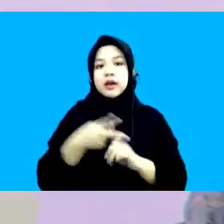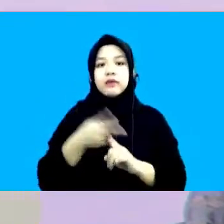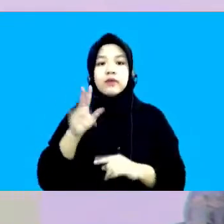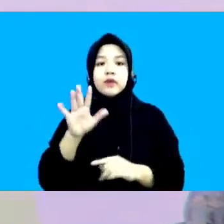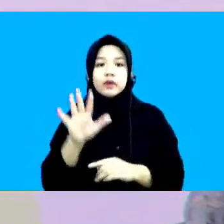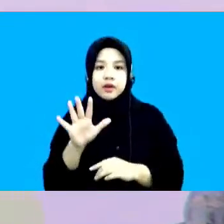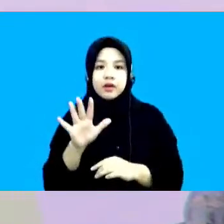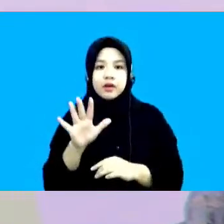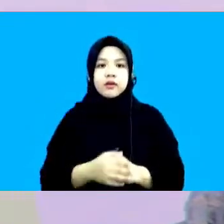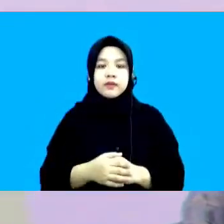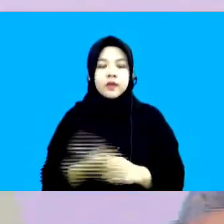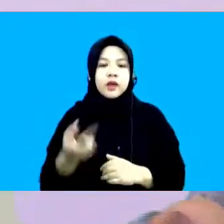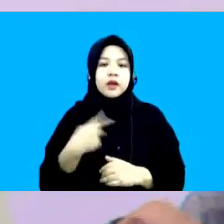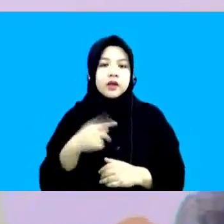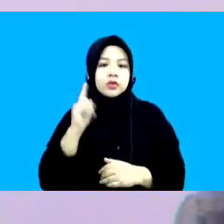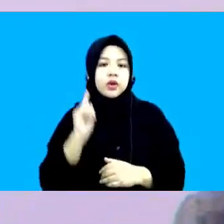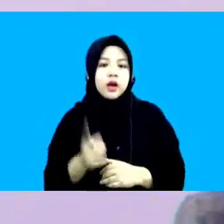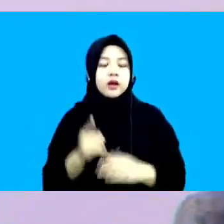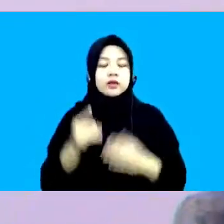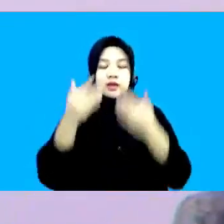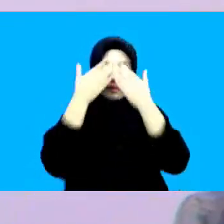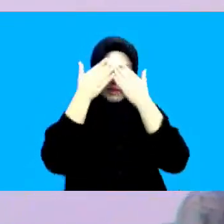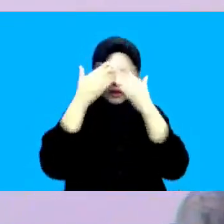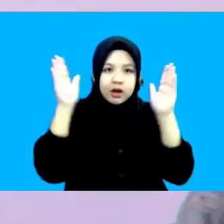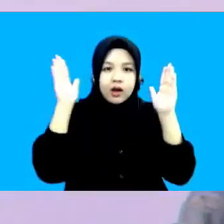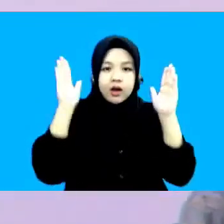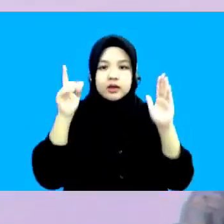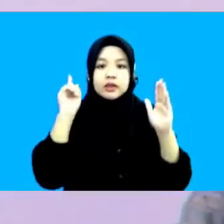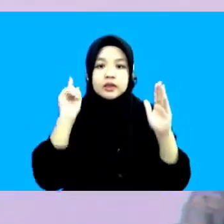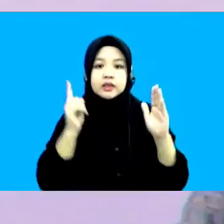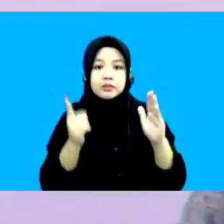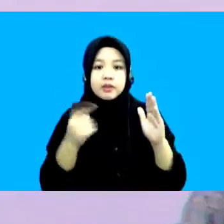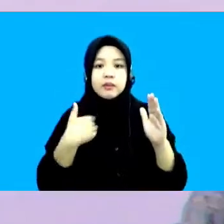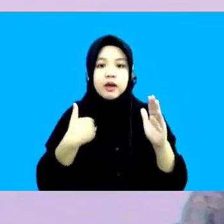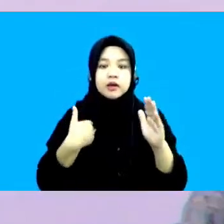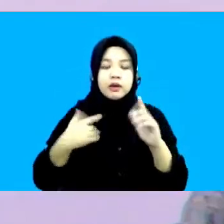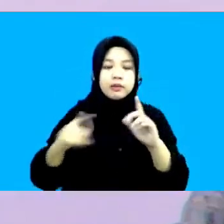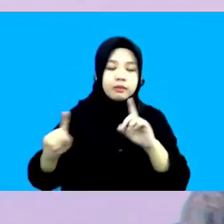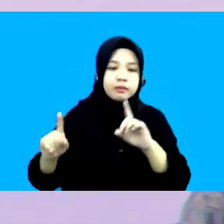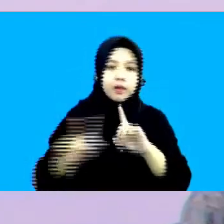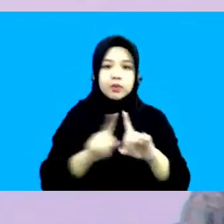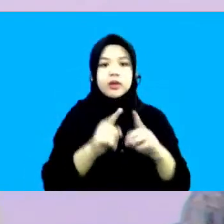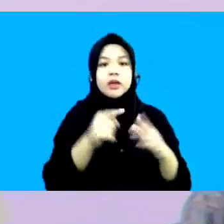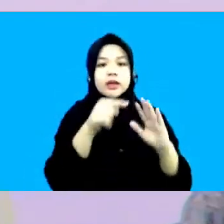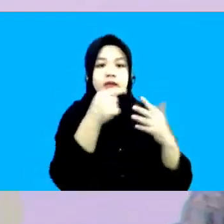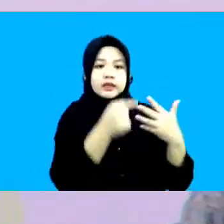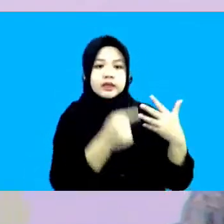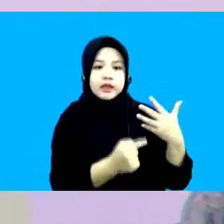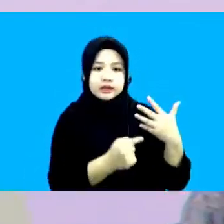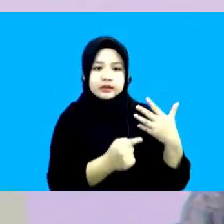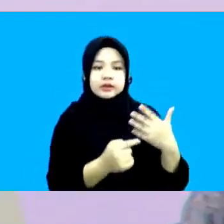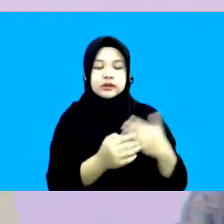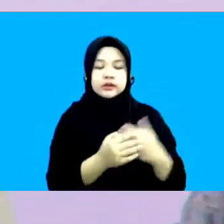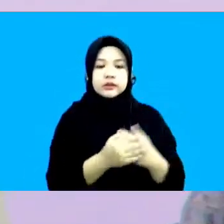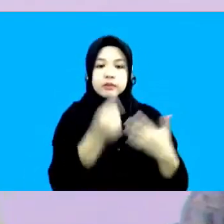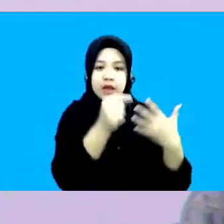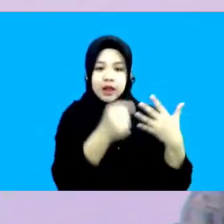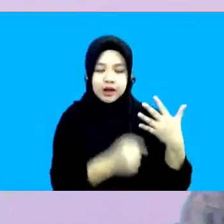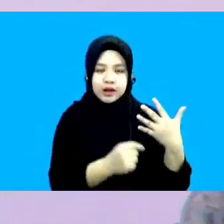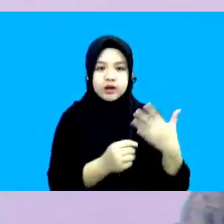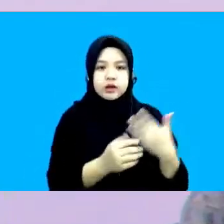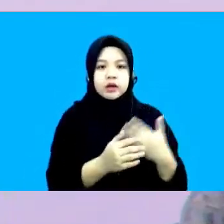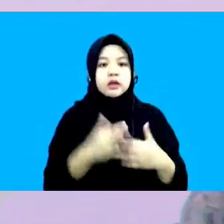come, although you don't have unemployment benefit. Of course, for countries like US that has unemployment benefit, I